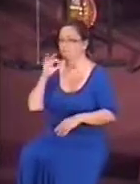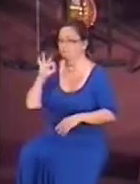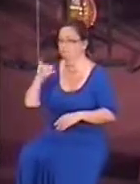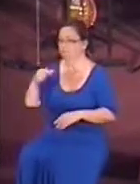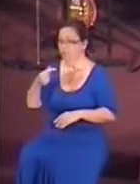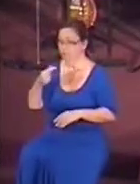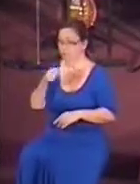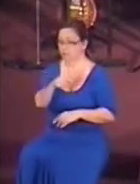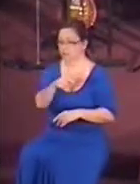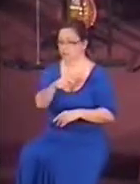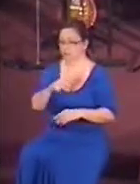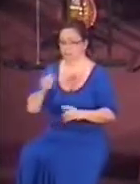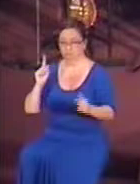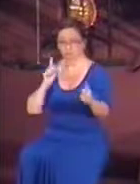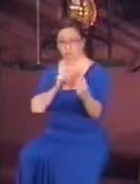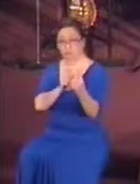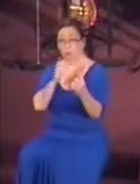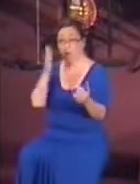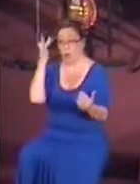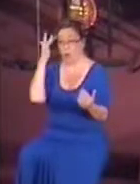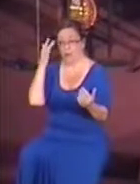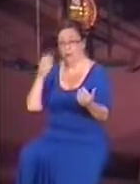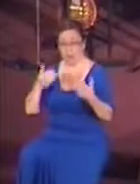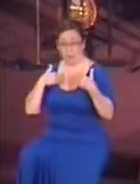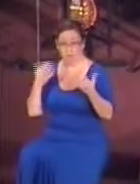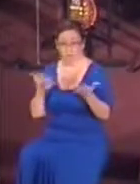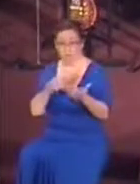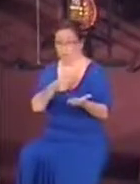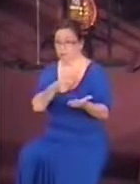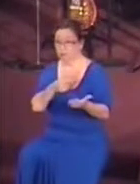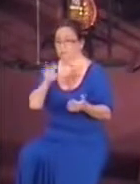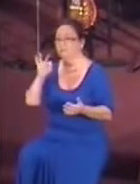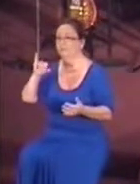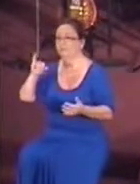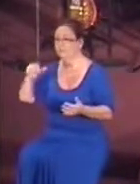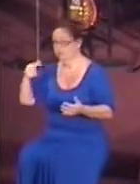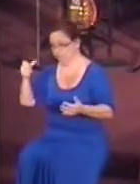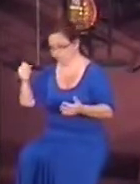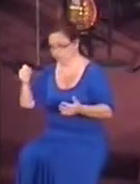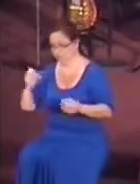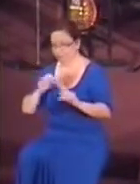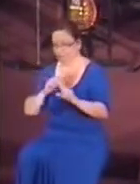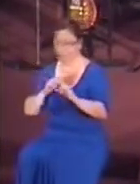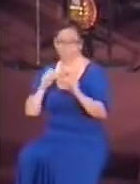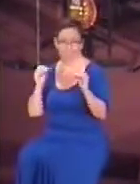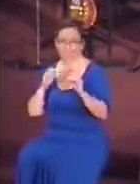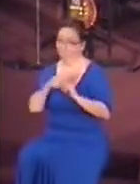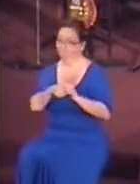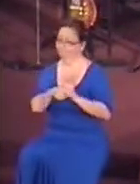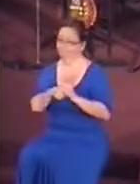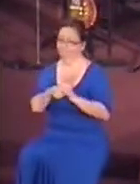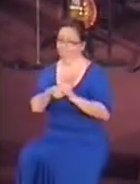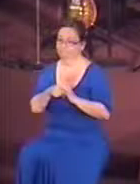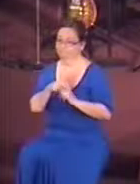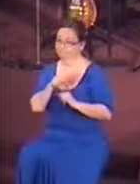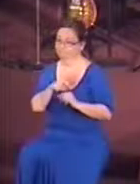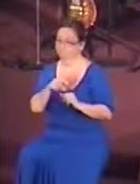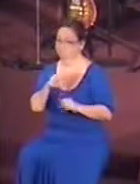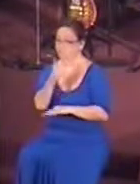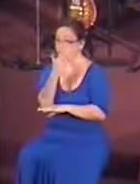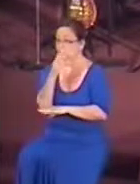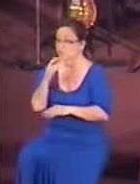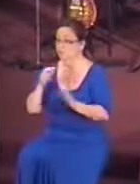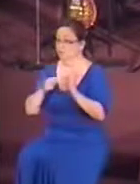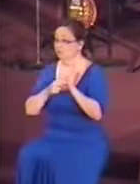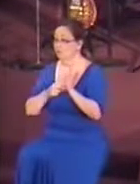up to the fig tree, because what's a fig tree supposed to have on it? Figs. And there's nothing there. And this fig tree